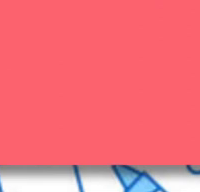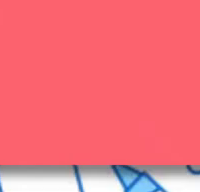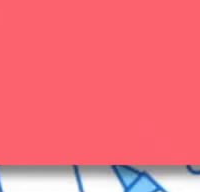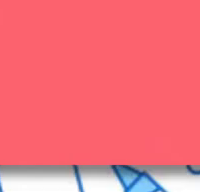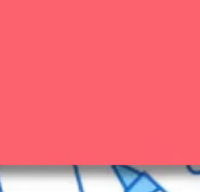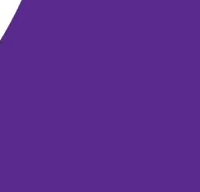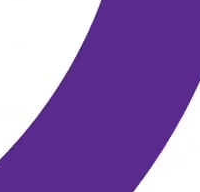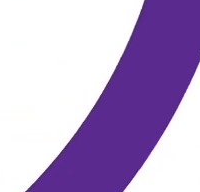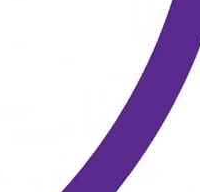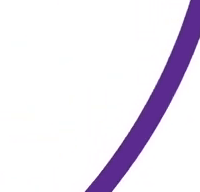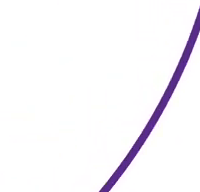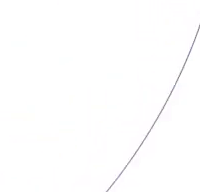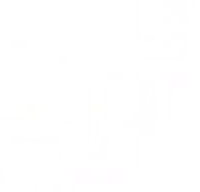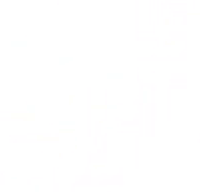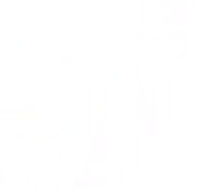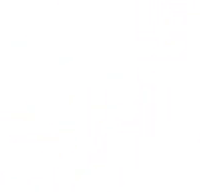pajamas.